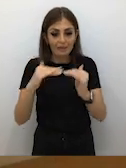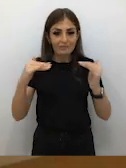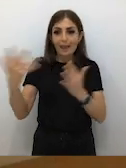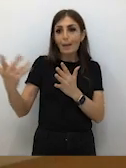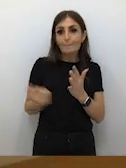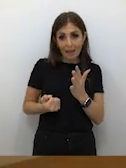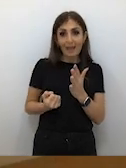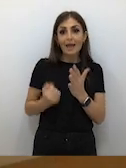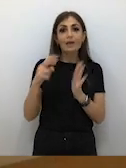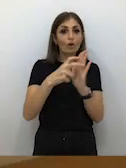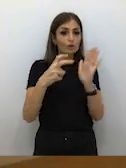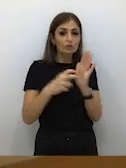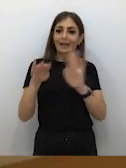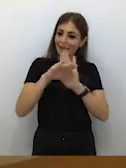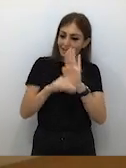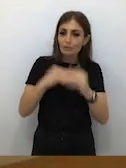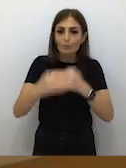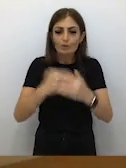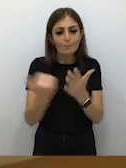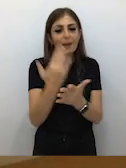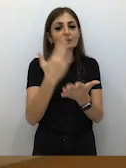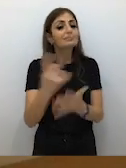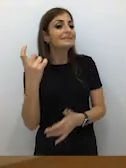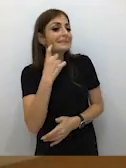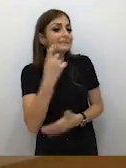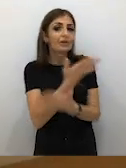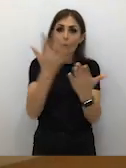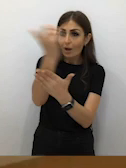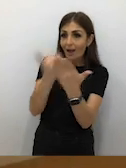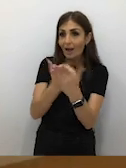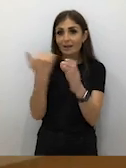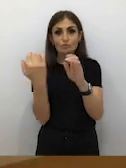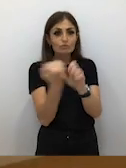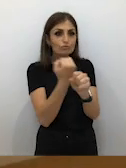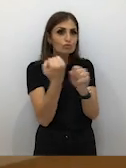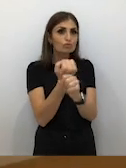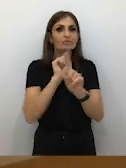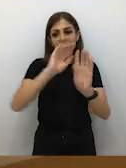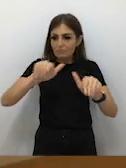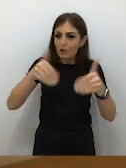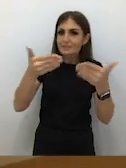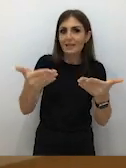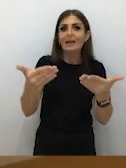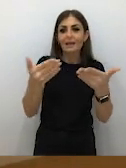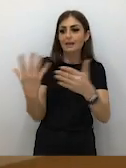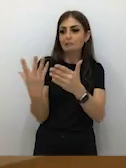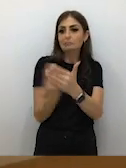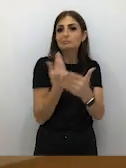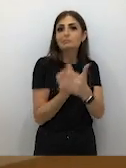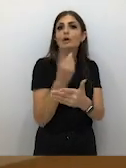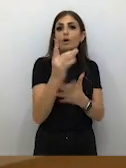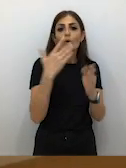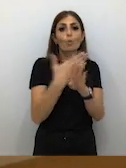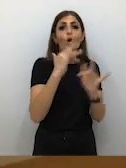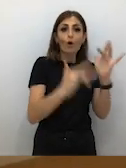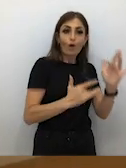toolkits, fair pay contracts, and ethical processes to help make it easier for artists to create, present,